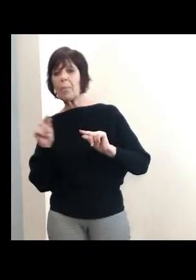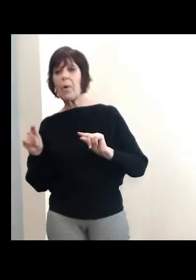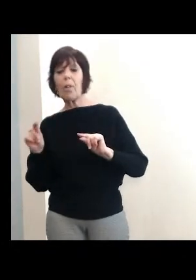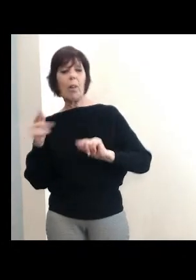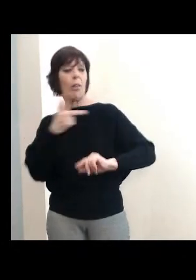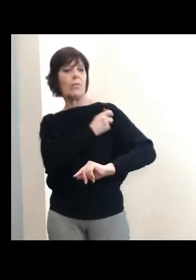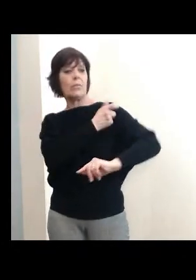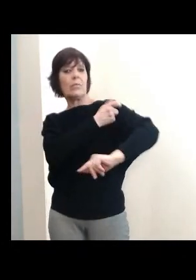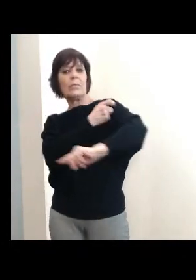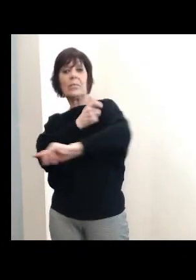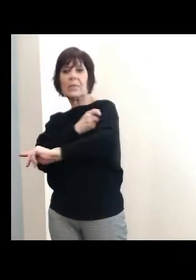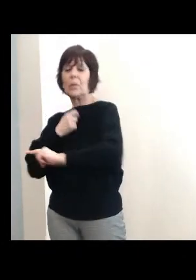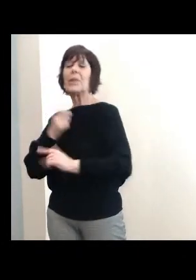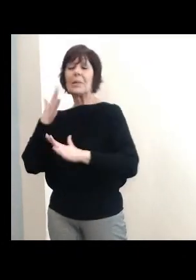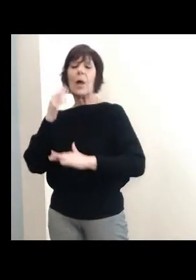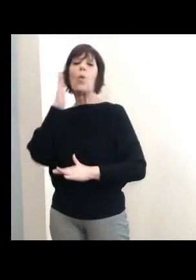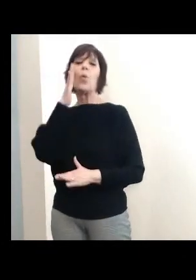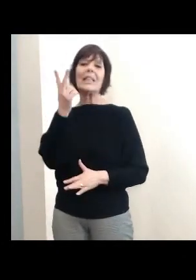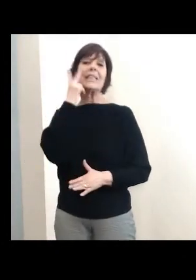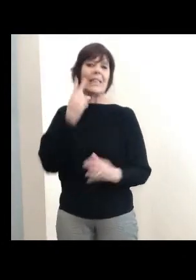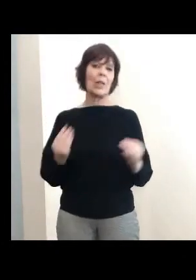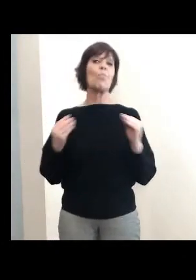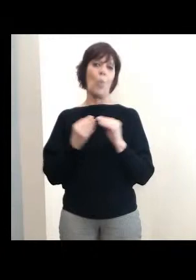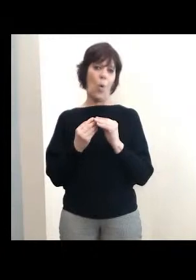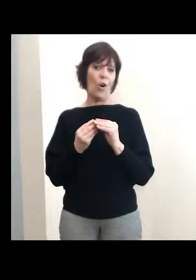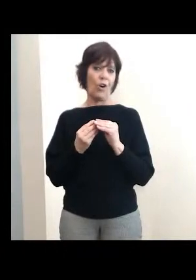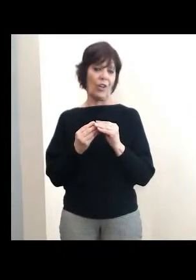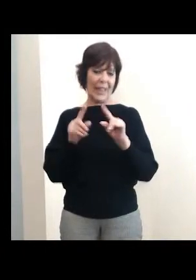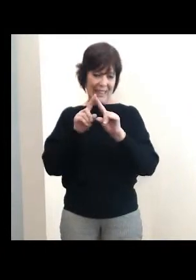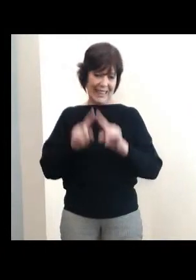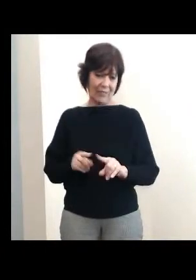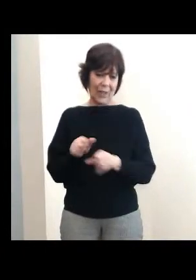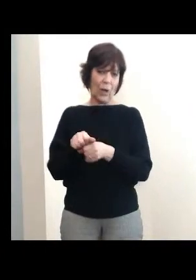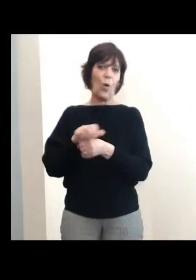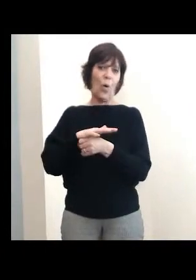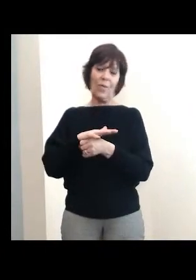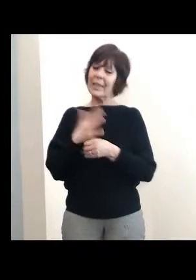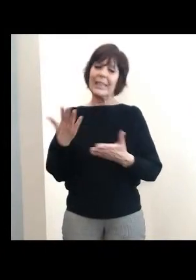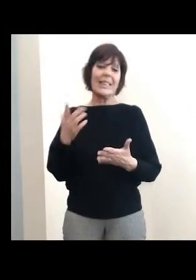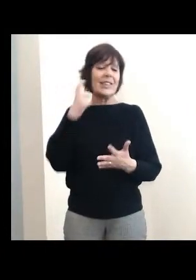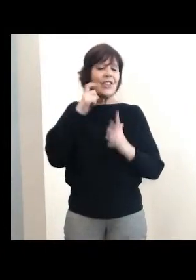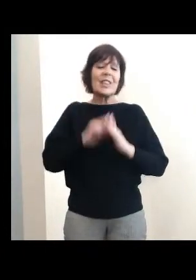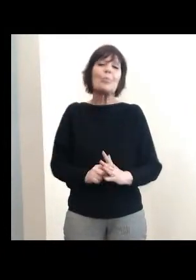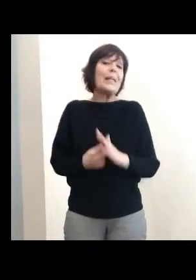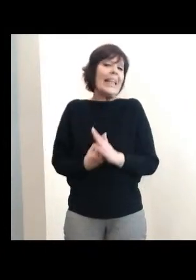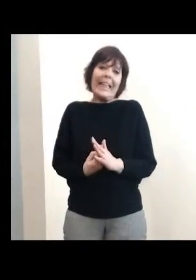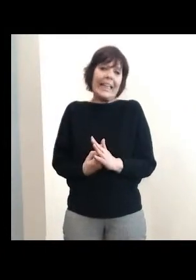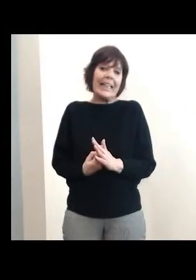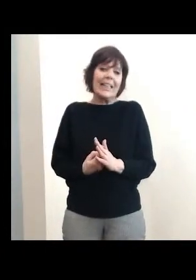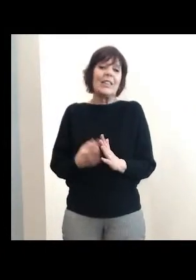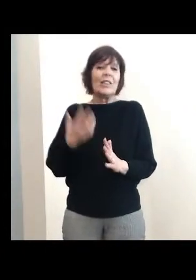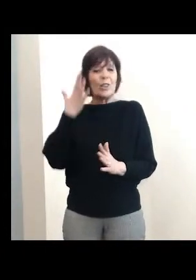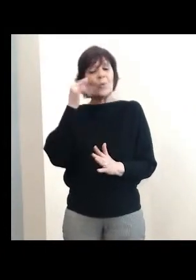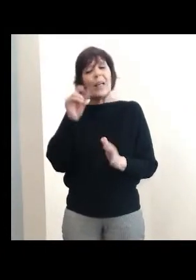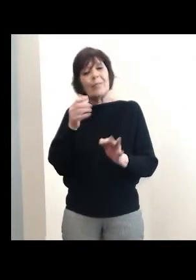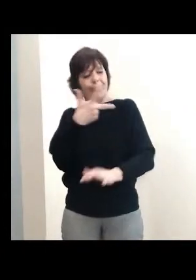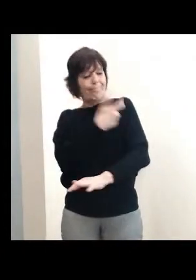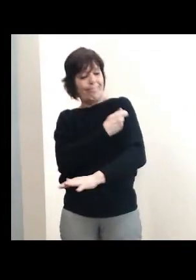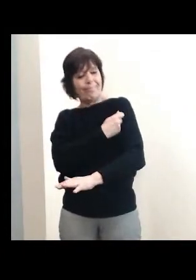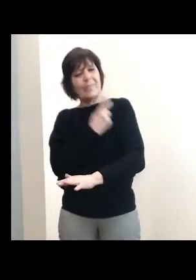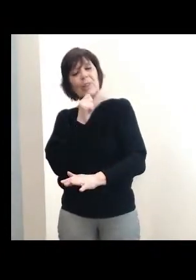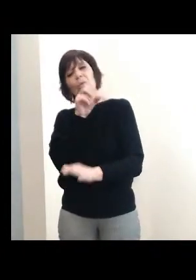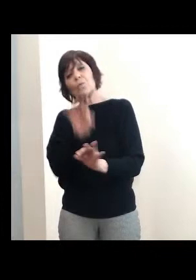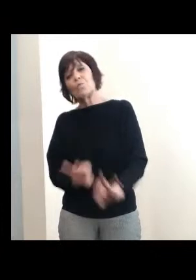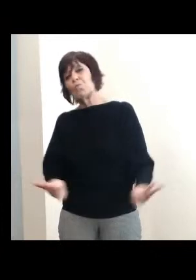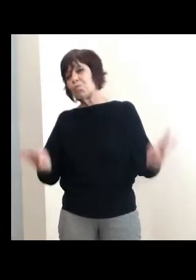immunized, we're going to expect to see more of these cases. So this is really considered as just the beginning of more variant strains that are identified in